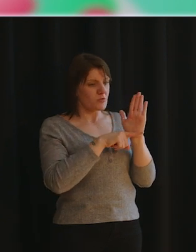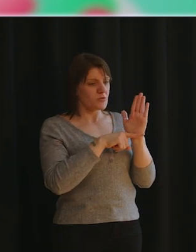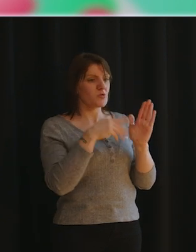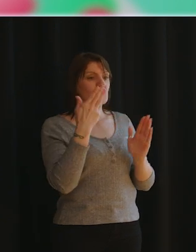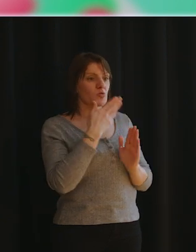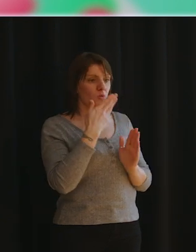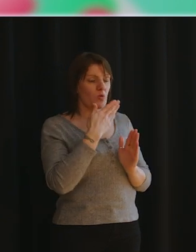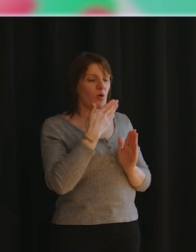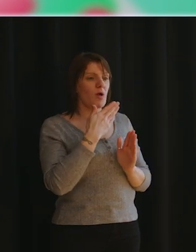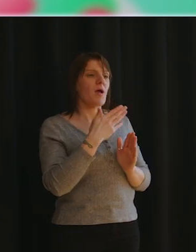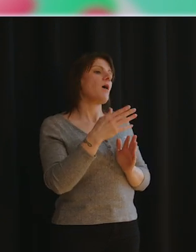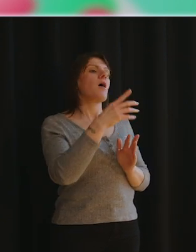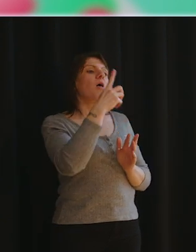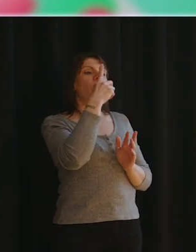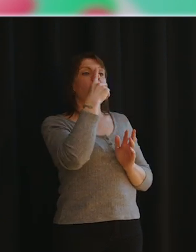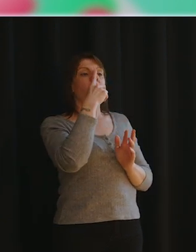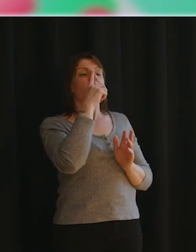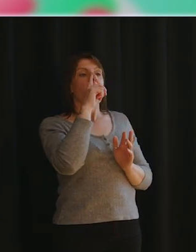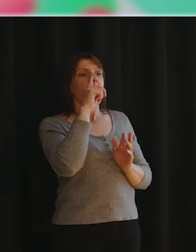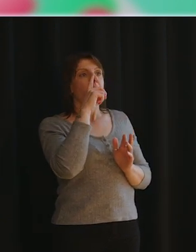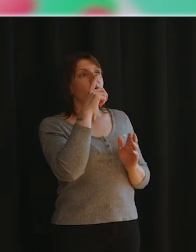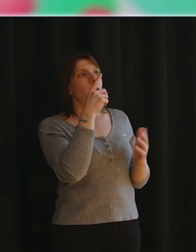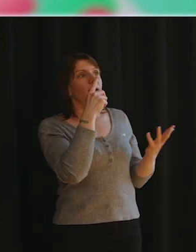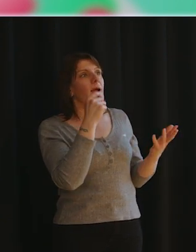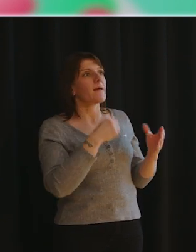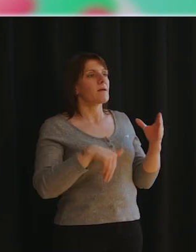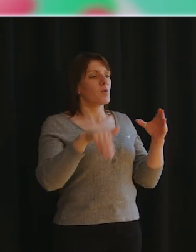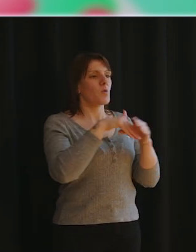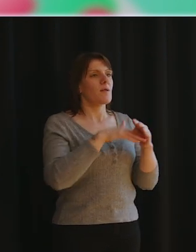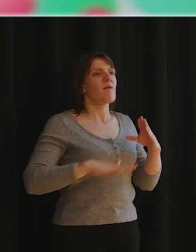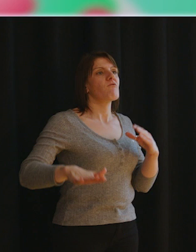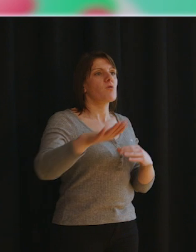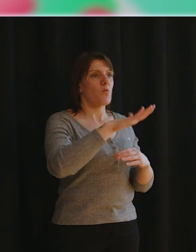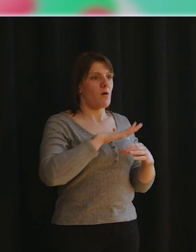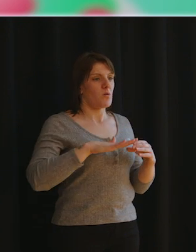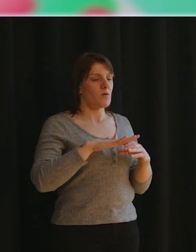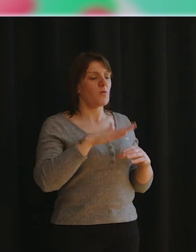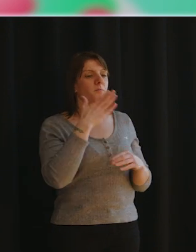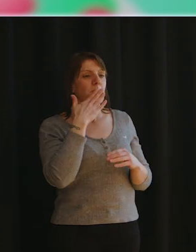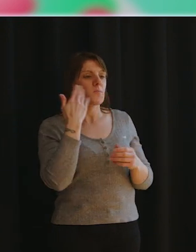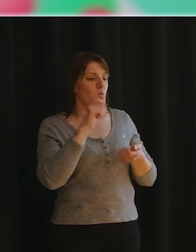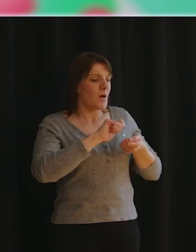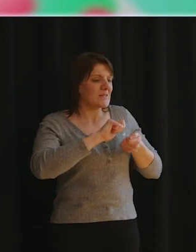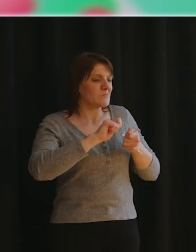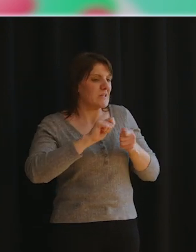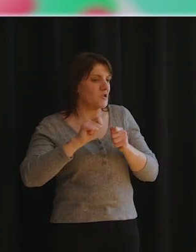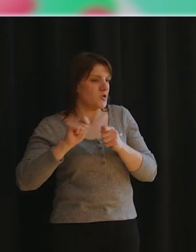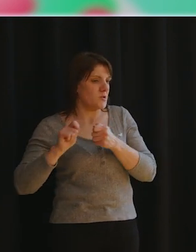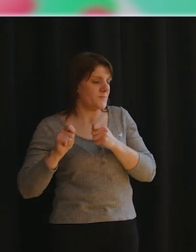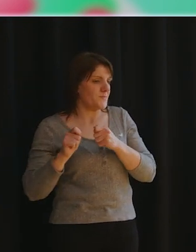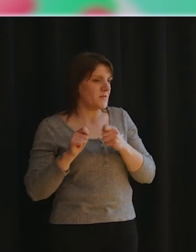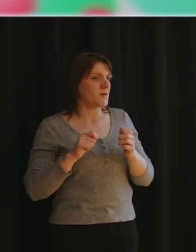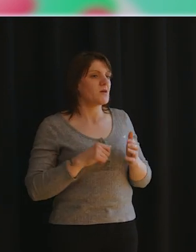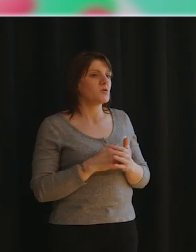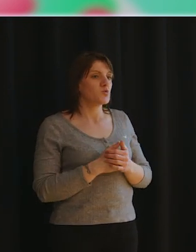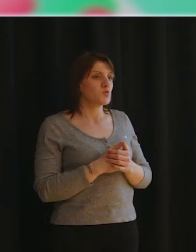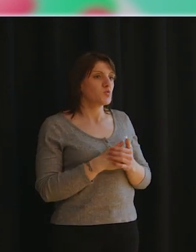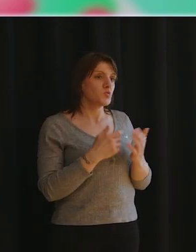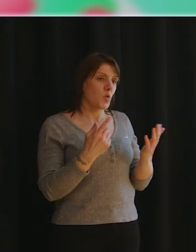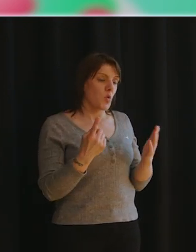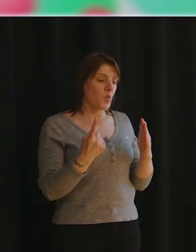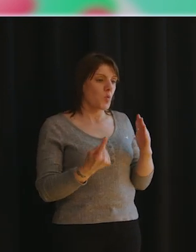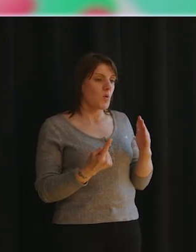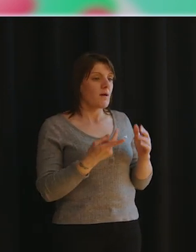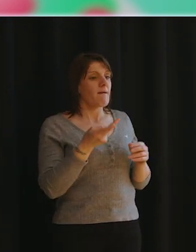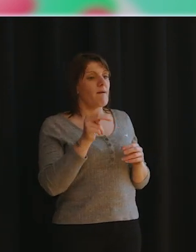everyone without adaptation. And this means something really, really key, which means if the rules for the